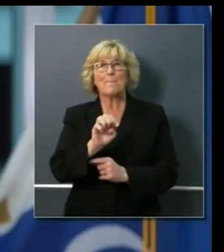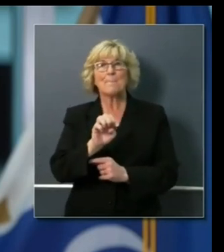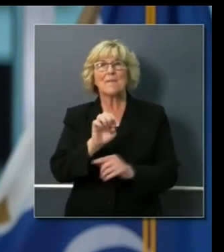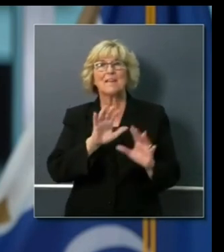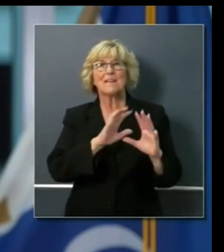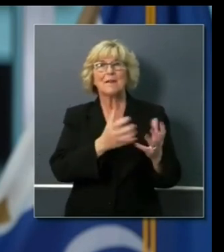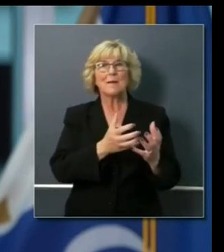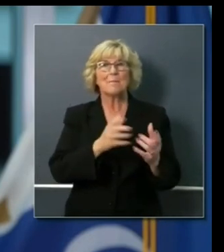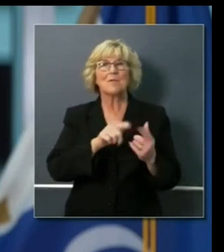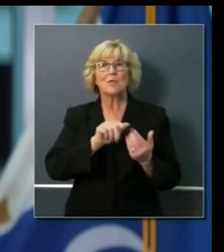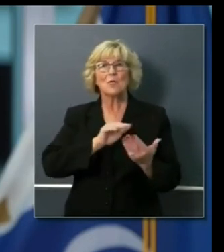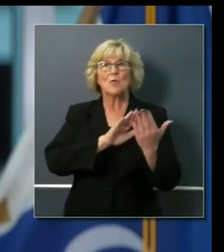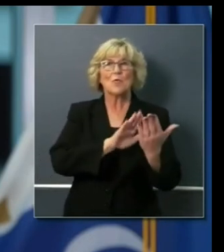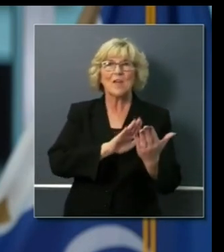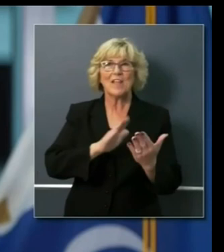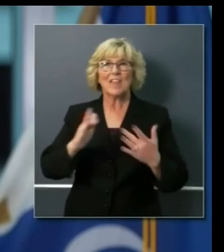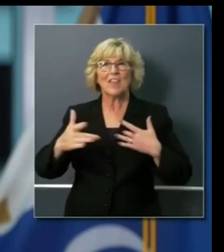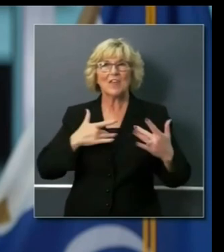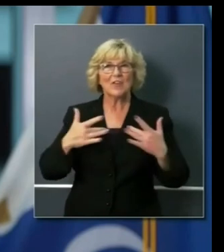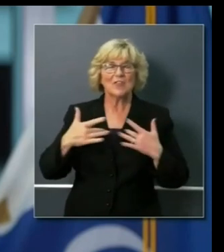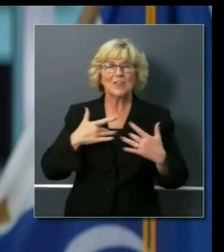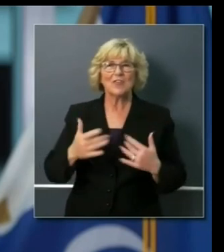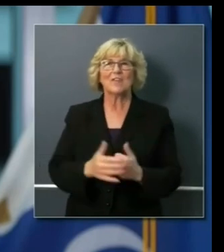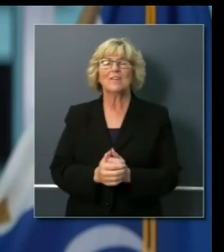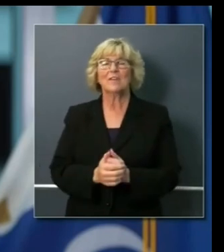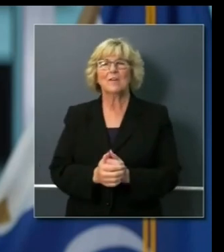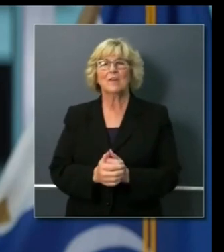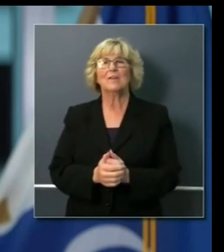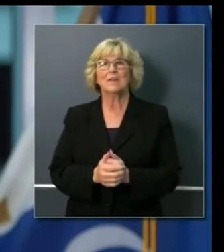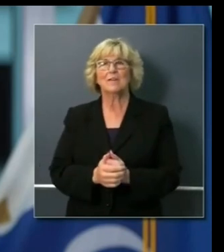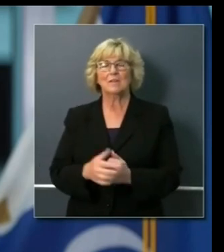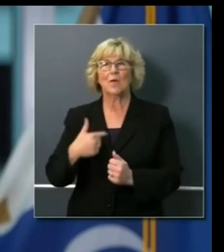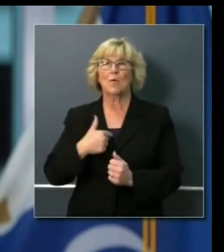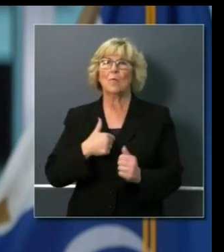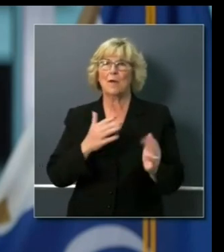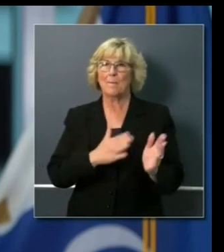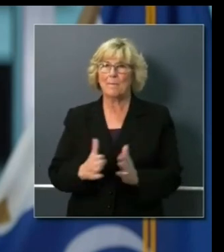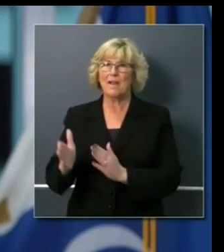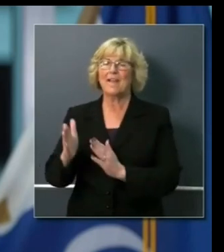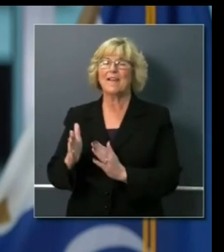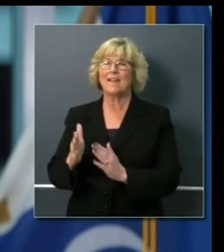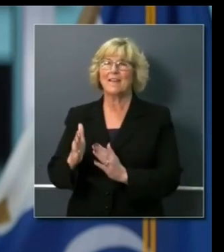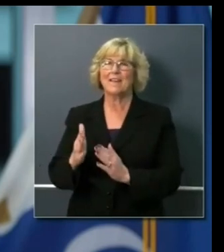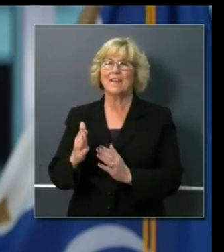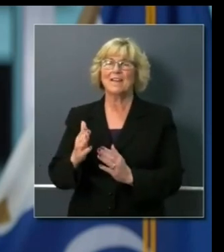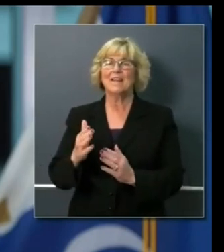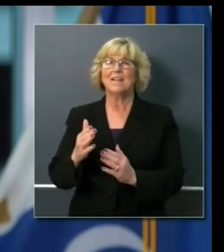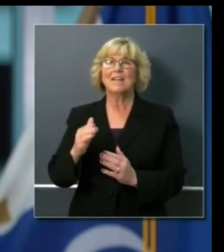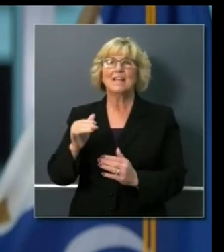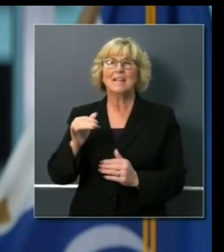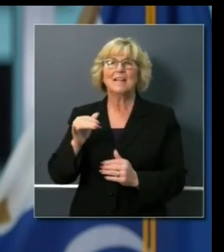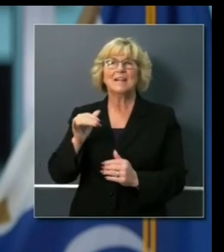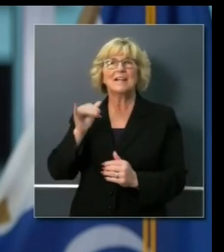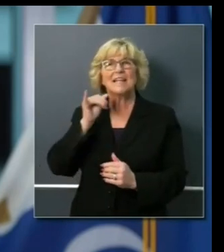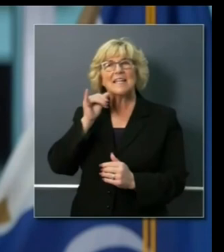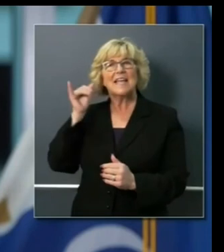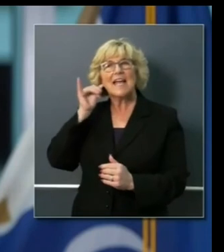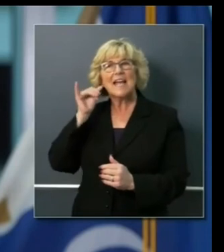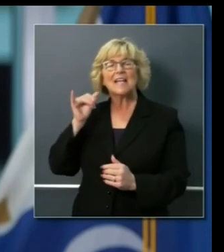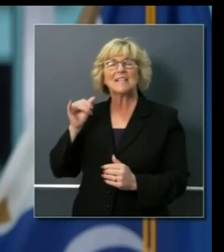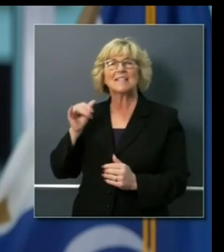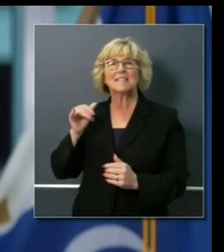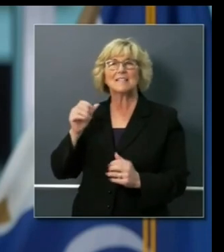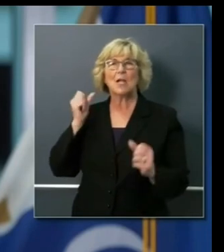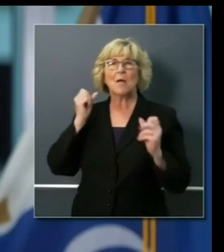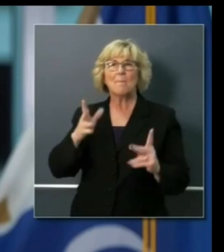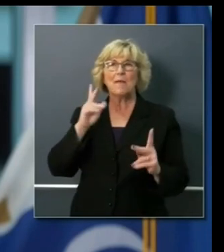basis to address that anxiety. And that's what we have proposed to do. And we had a little bit of problem yesterday, technical problems, because so many